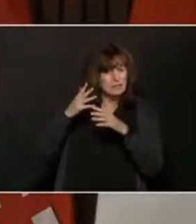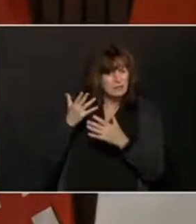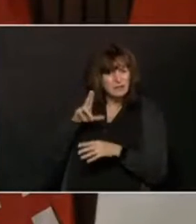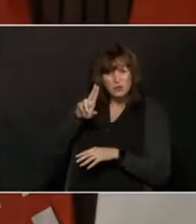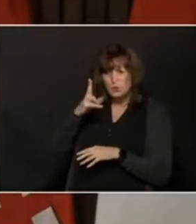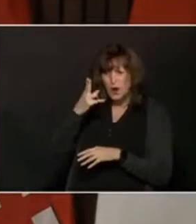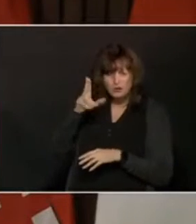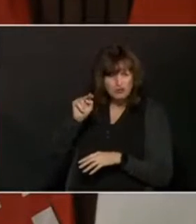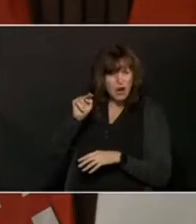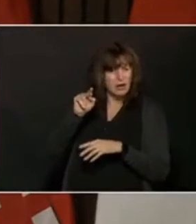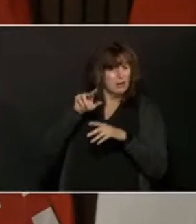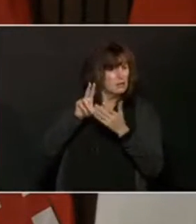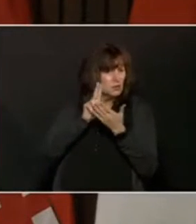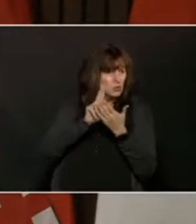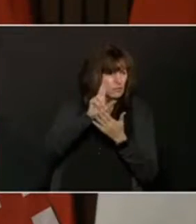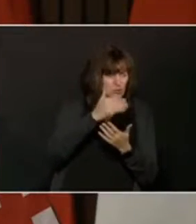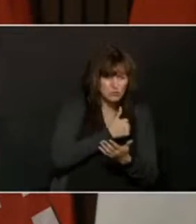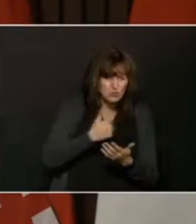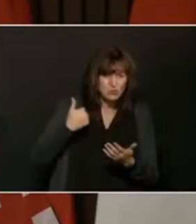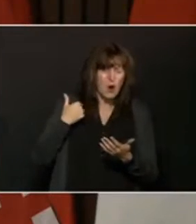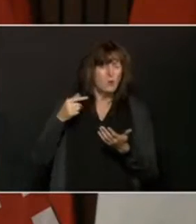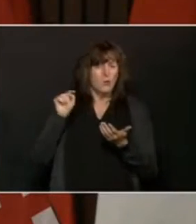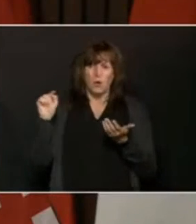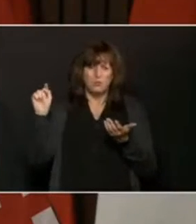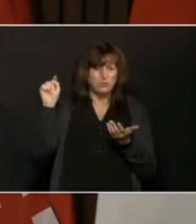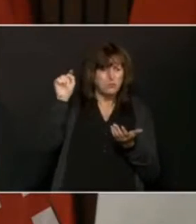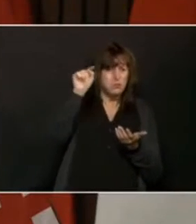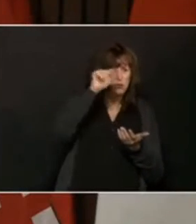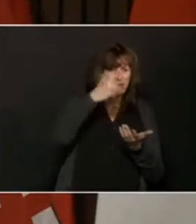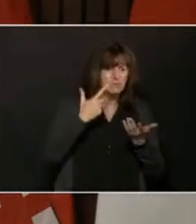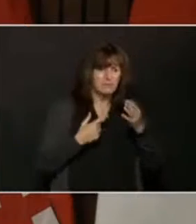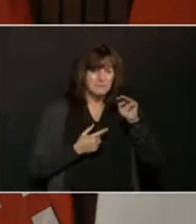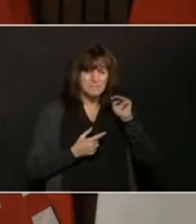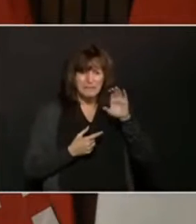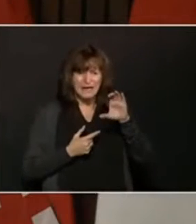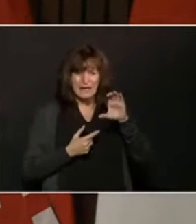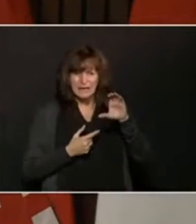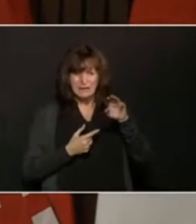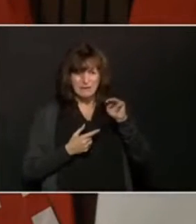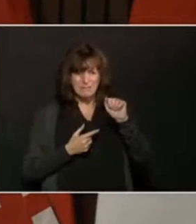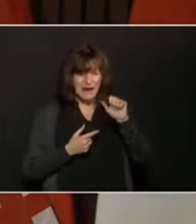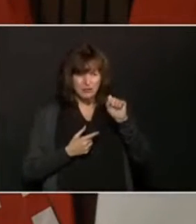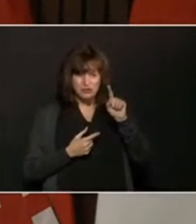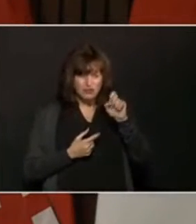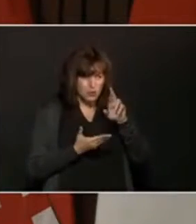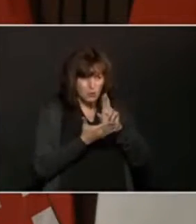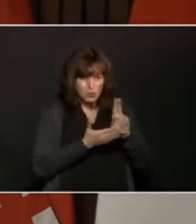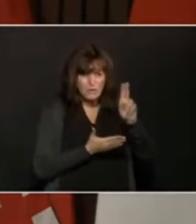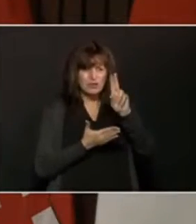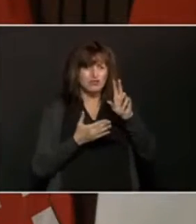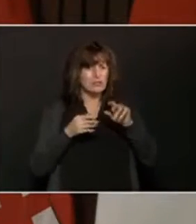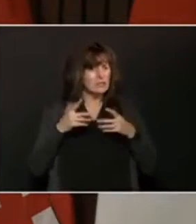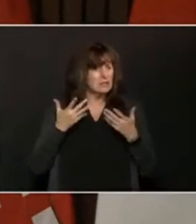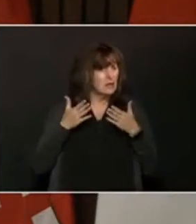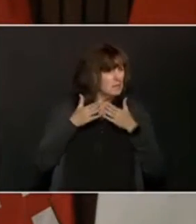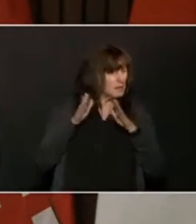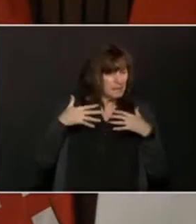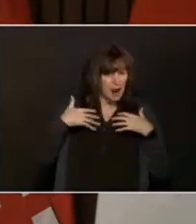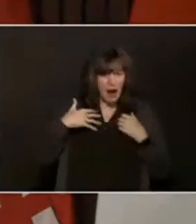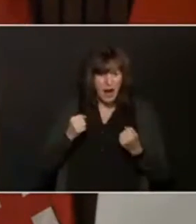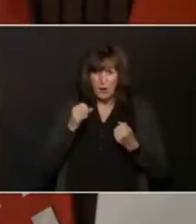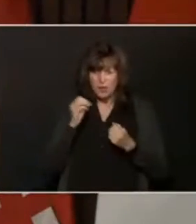Unity Health here in Toronto, teams at McMaster University, teams at Public Health Ontario, here within the Ministry of Health and Ontario